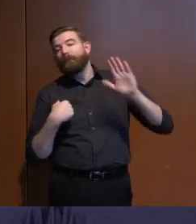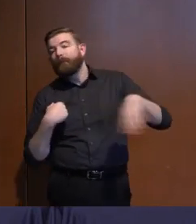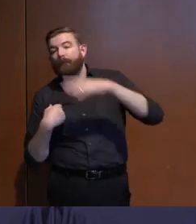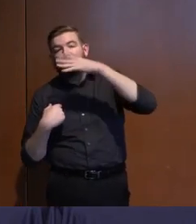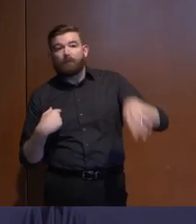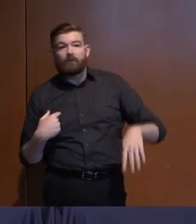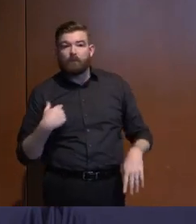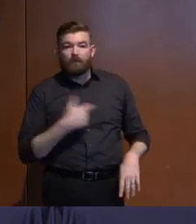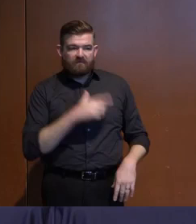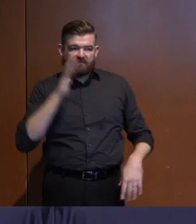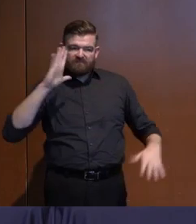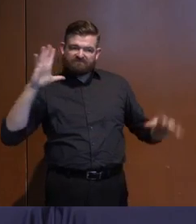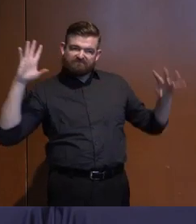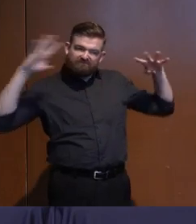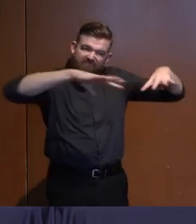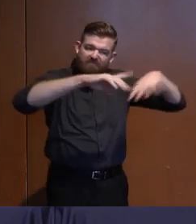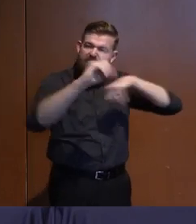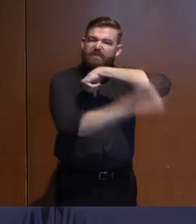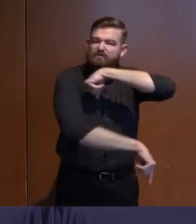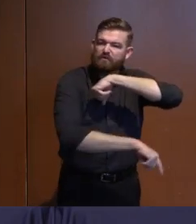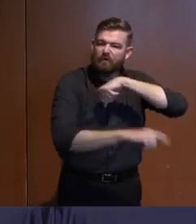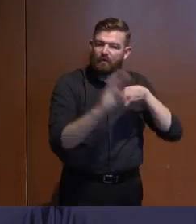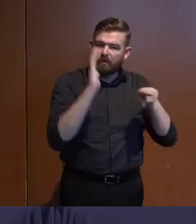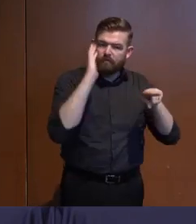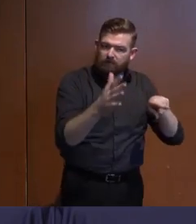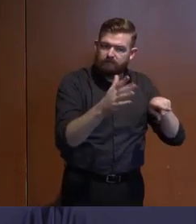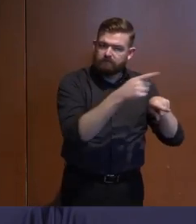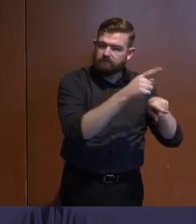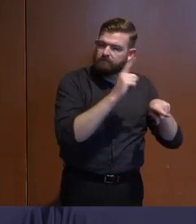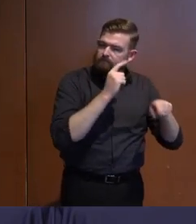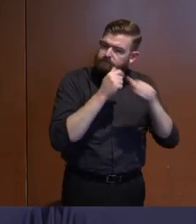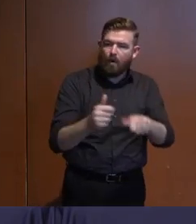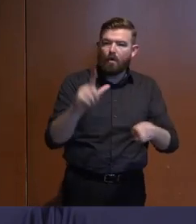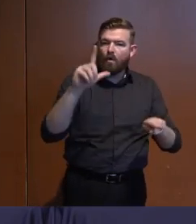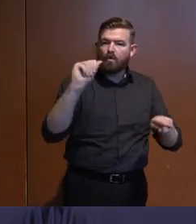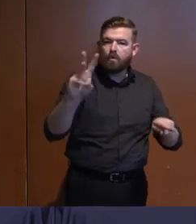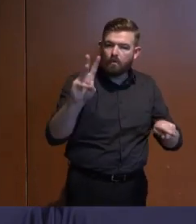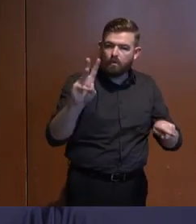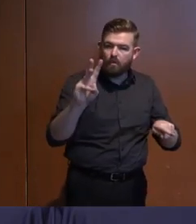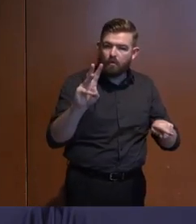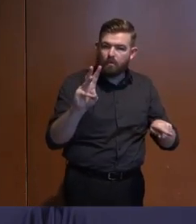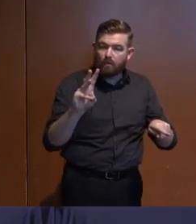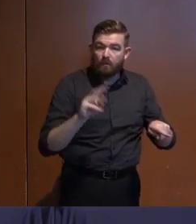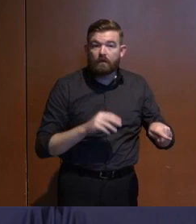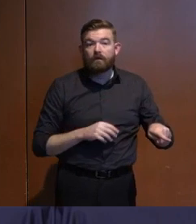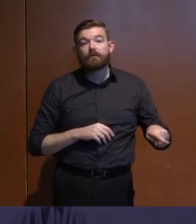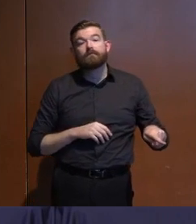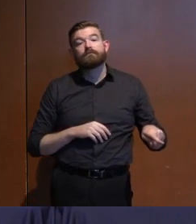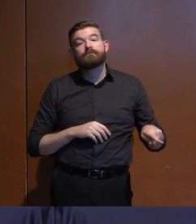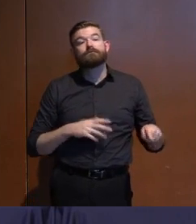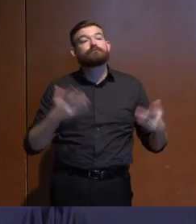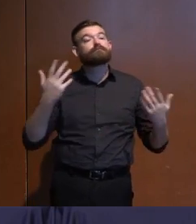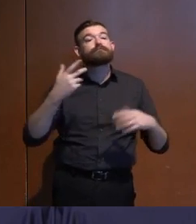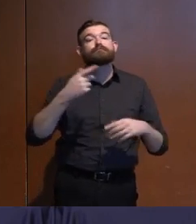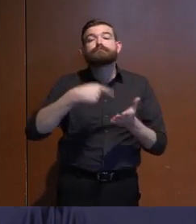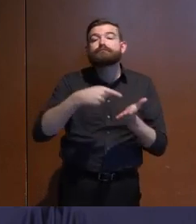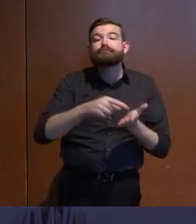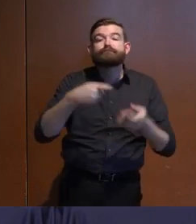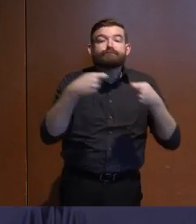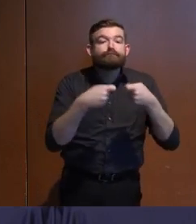you for violating the law. And to every utility provider that has voluntarily stopped all service